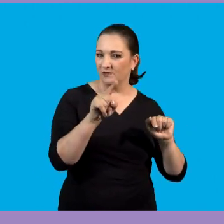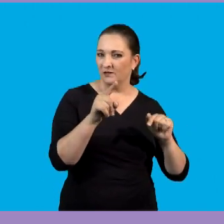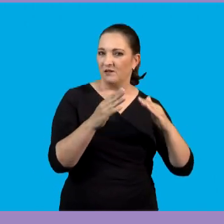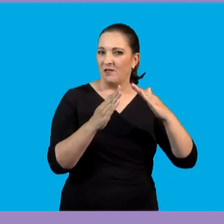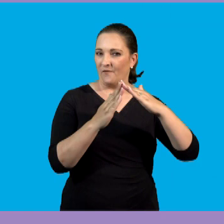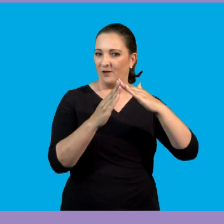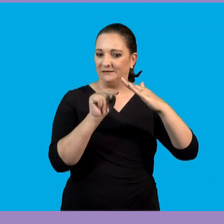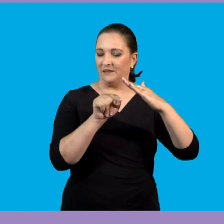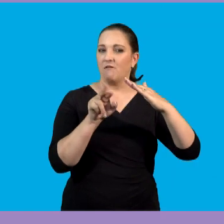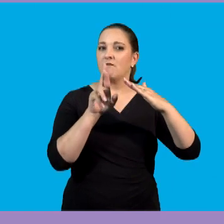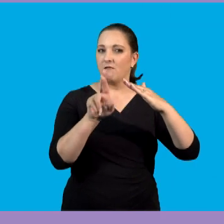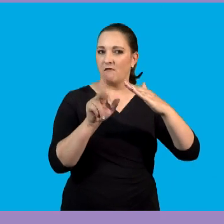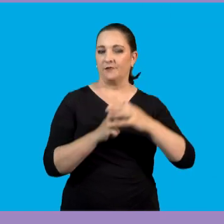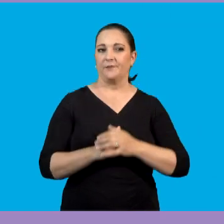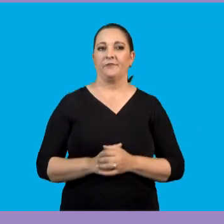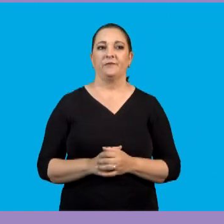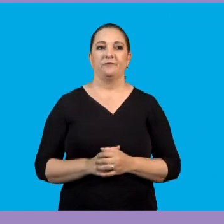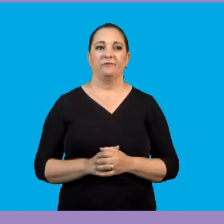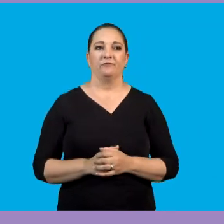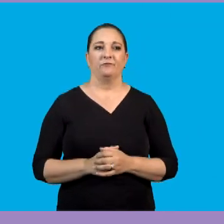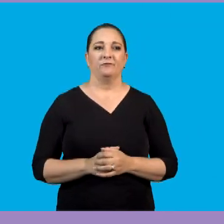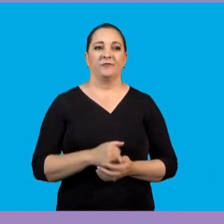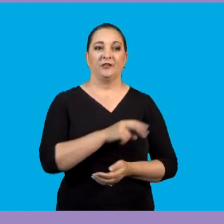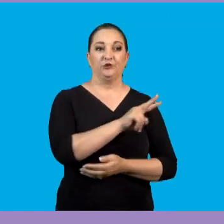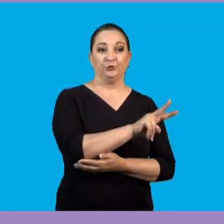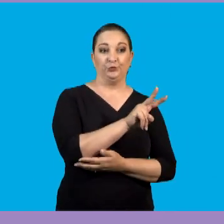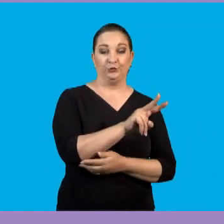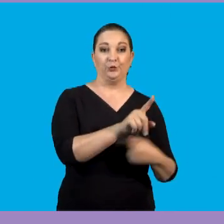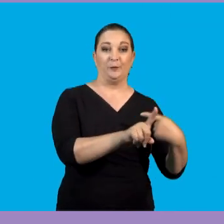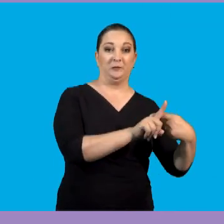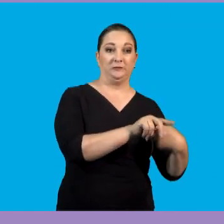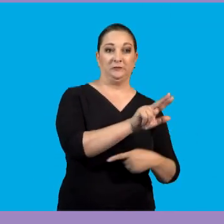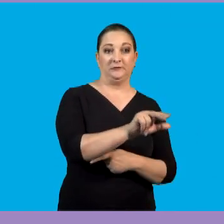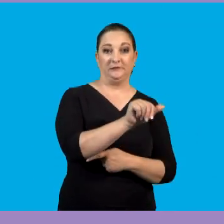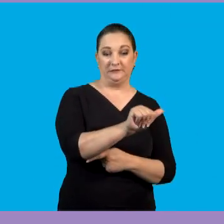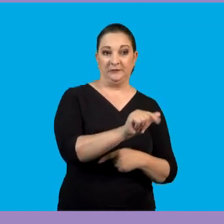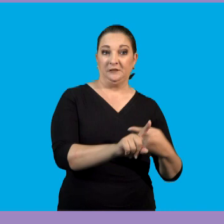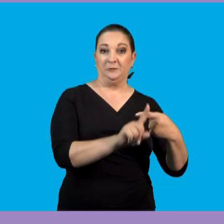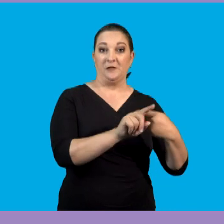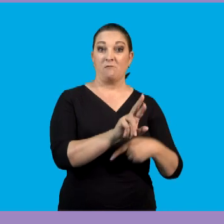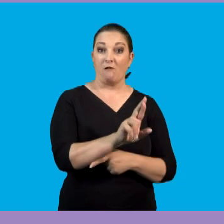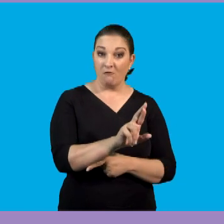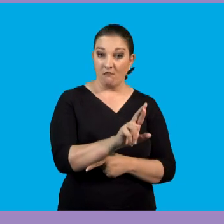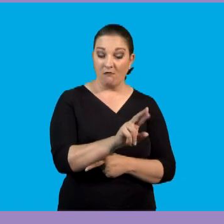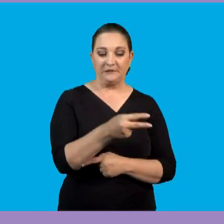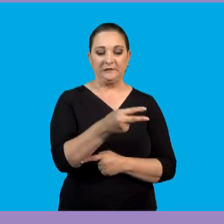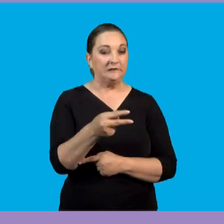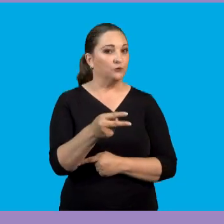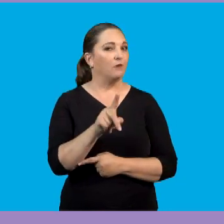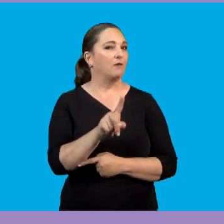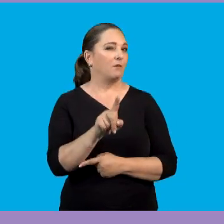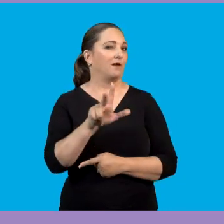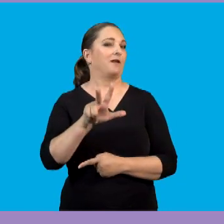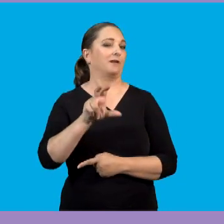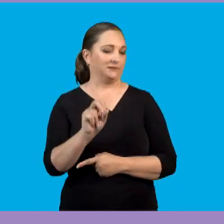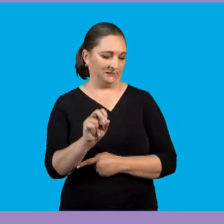R. So that would be our 22 degrees plus our 86 degrees plus angle R, and that is equals